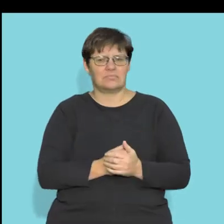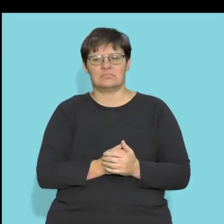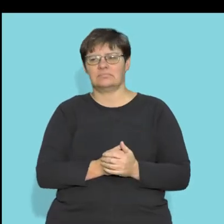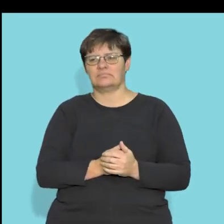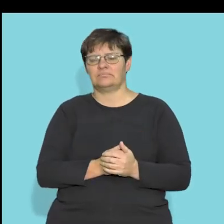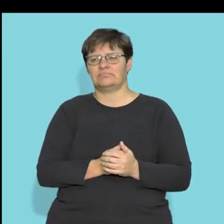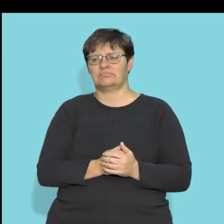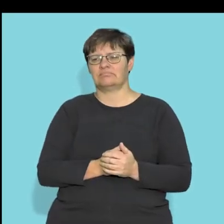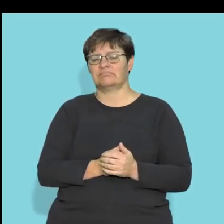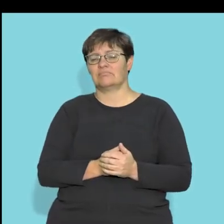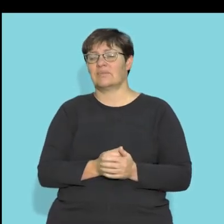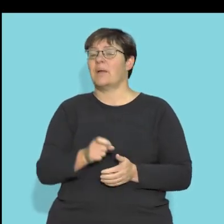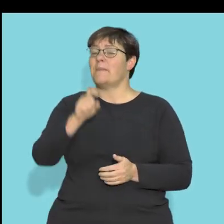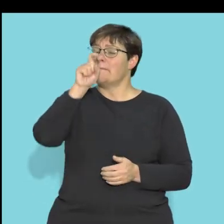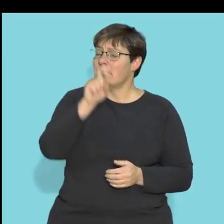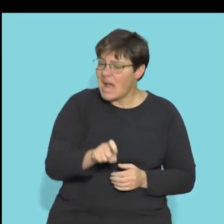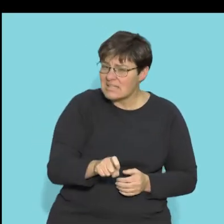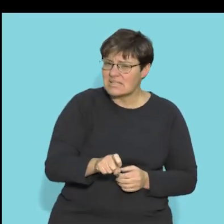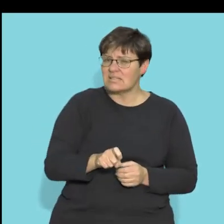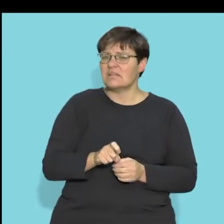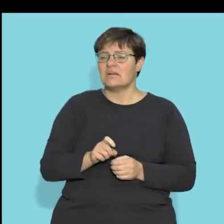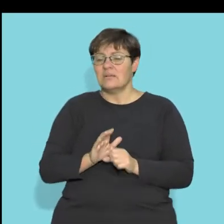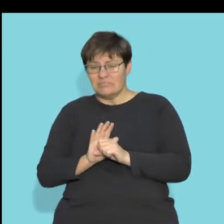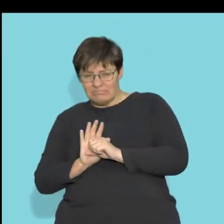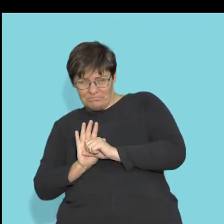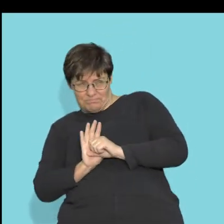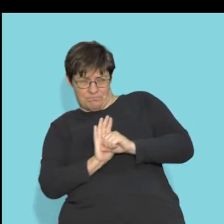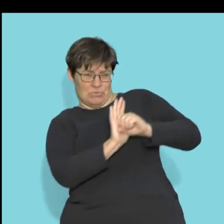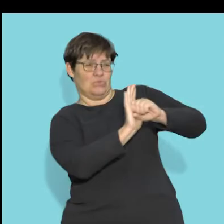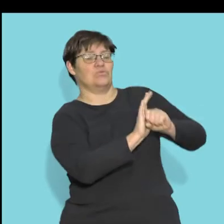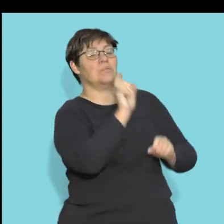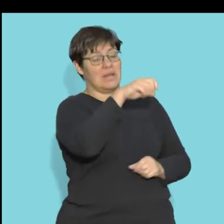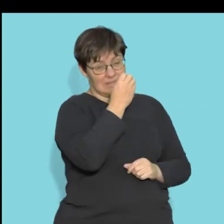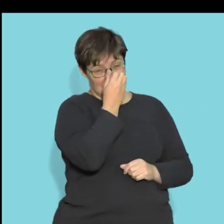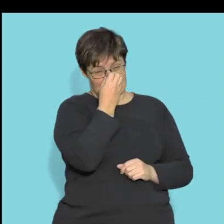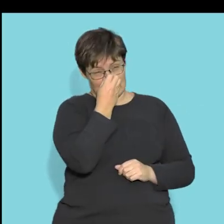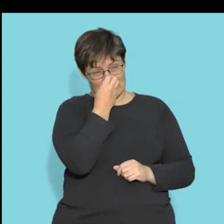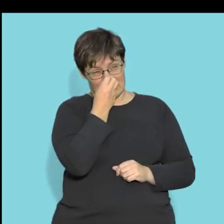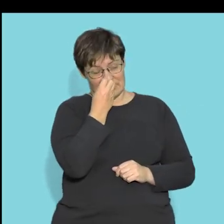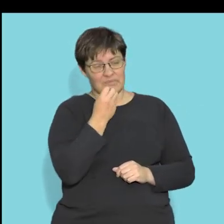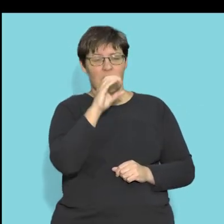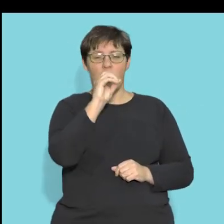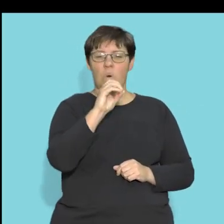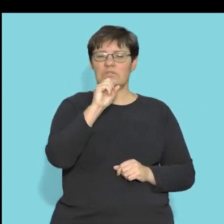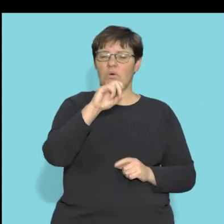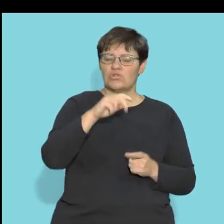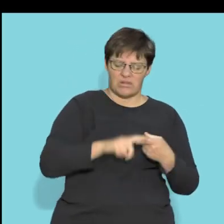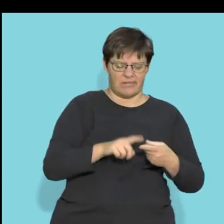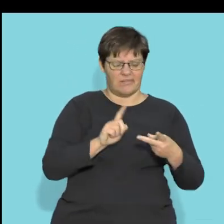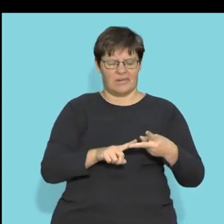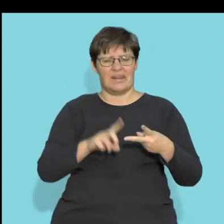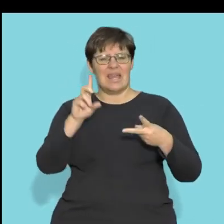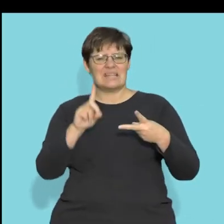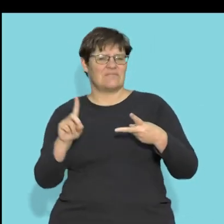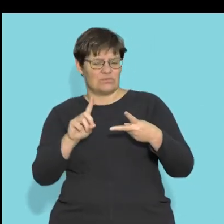all right, things I'm going to have to push something up the hill. Okay, so when it comes to osmosis